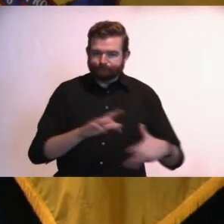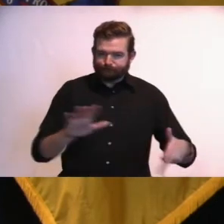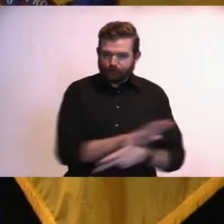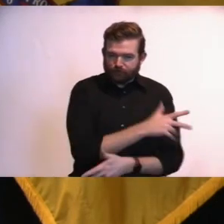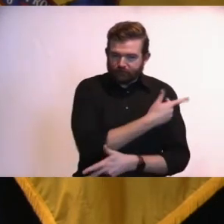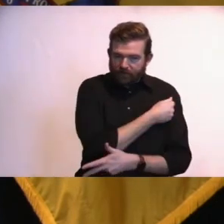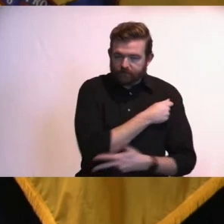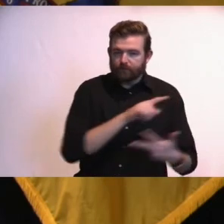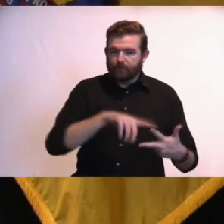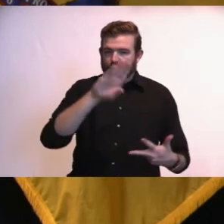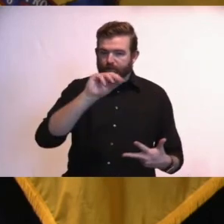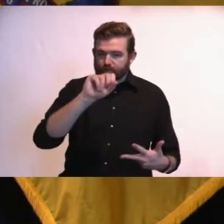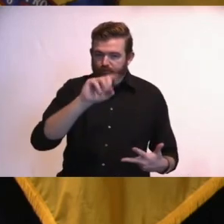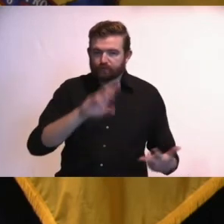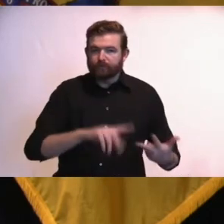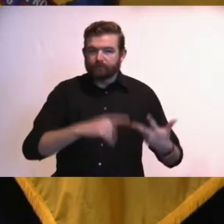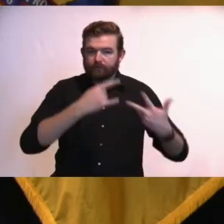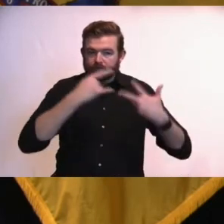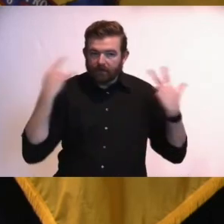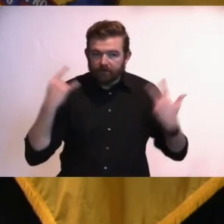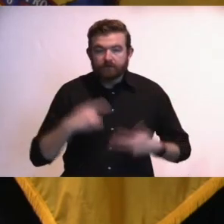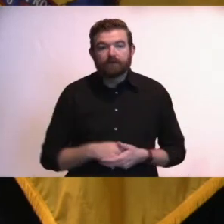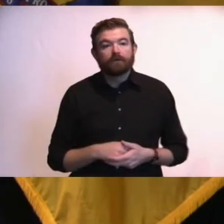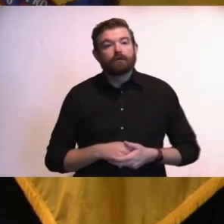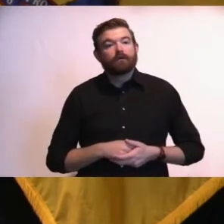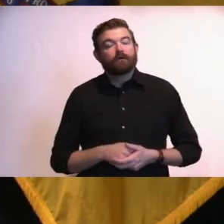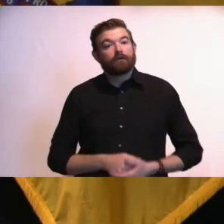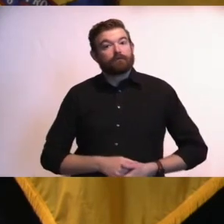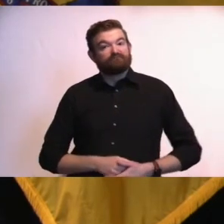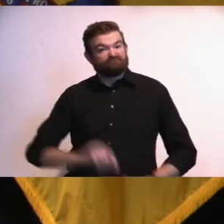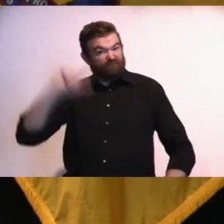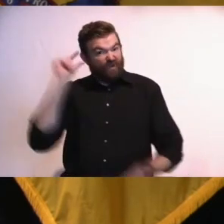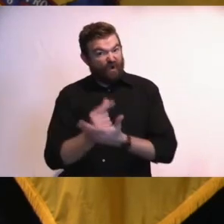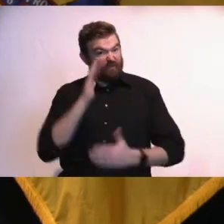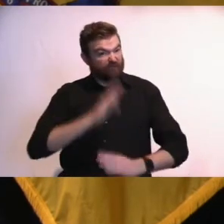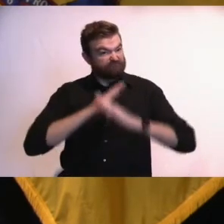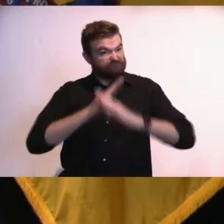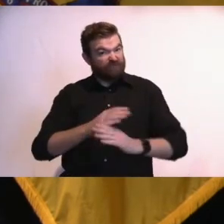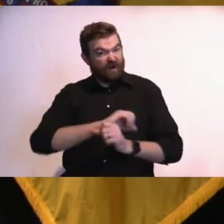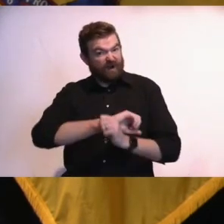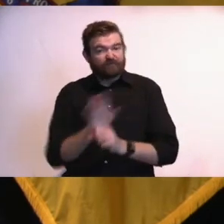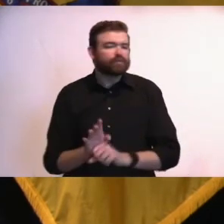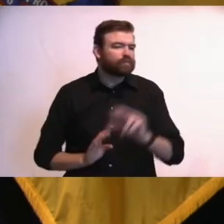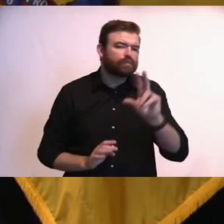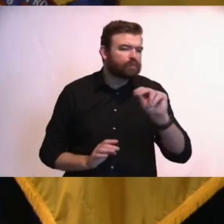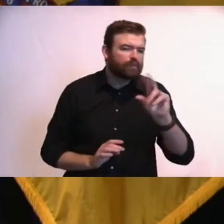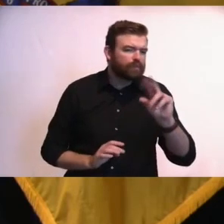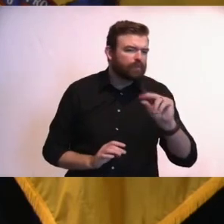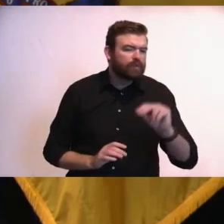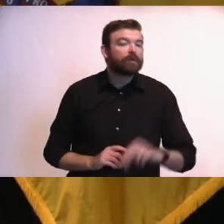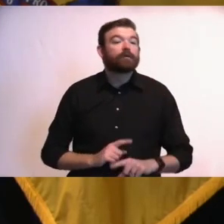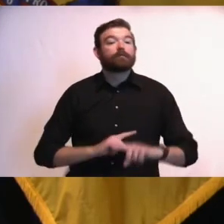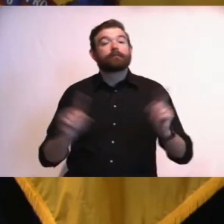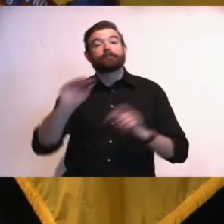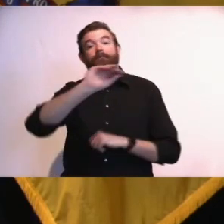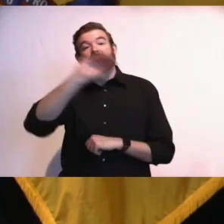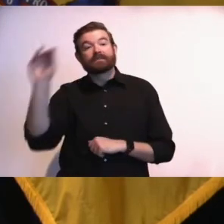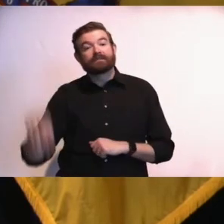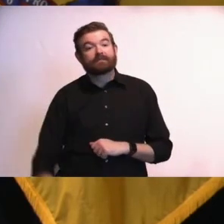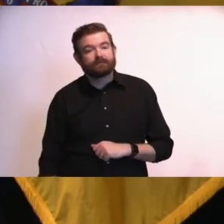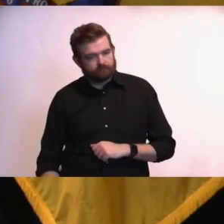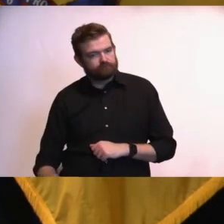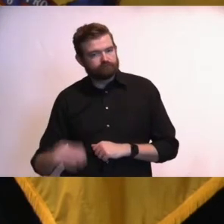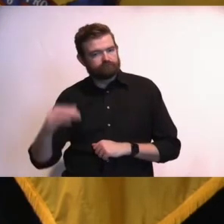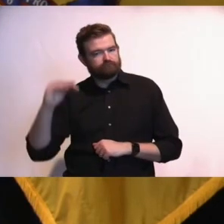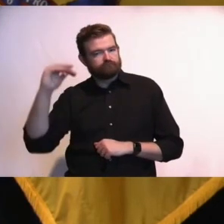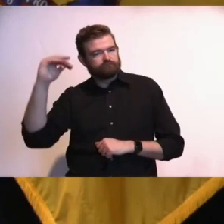that you won't get COVID? No, it doesn't. But it does much more likely put you into the place that Tammy was,